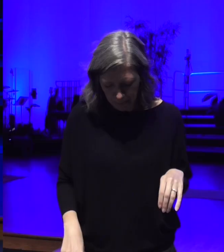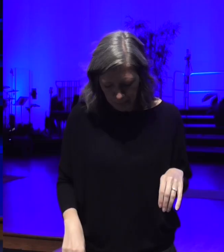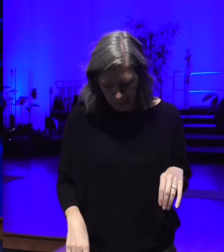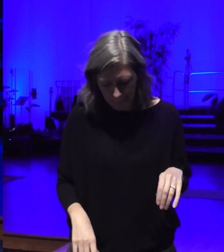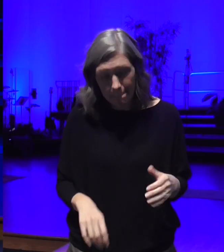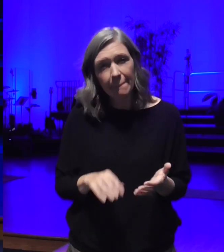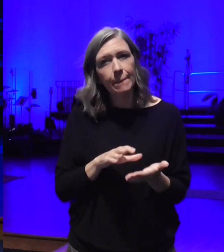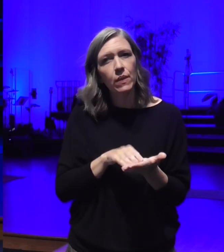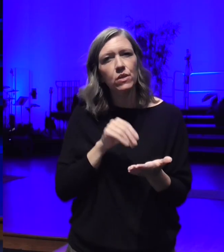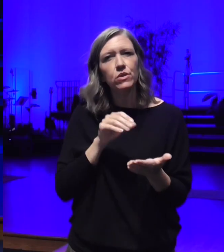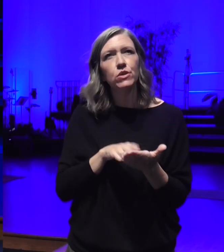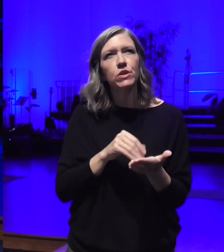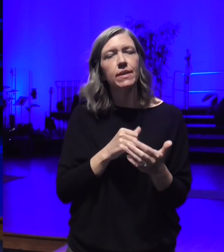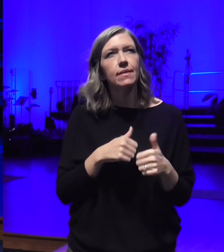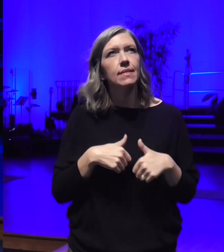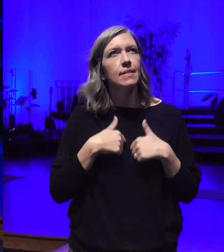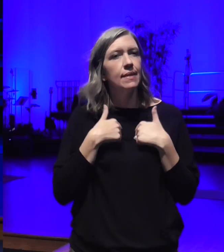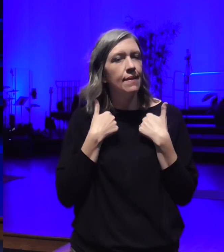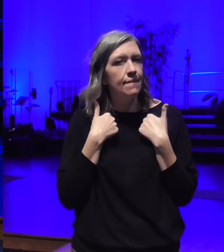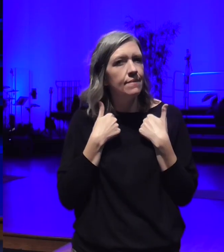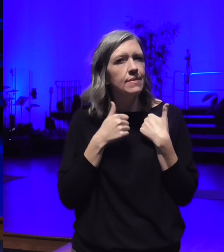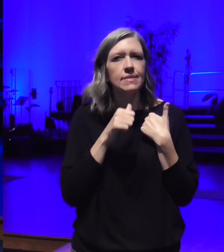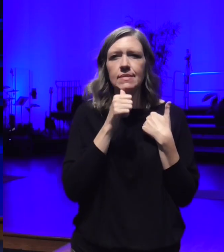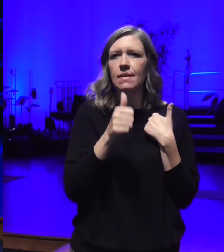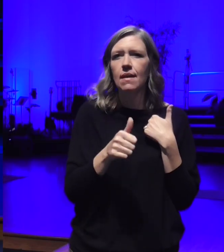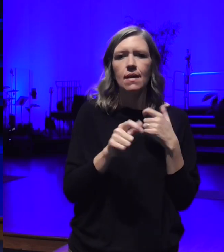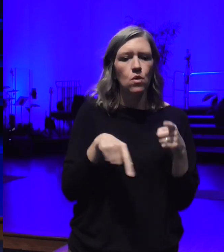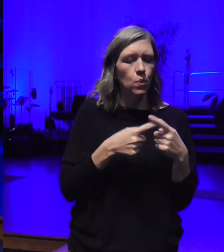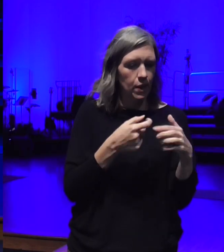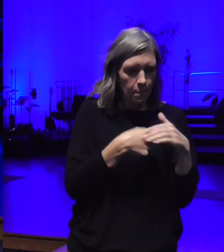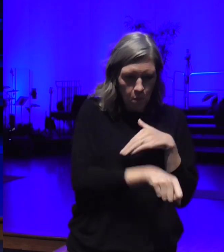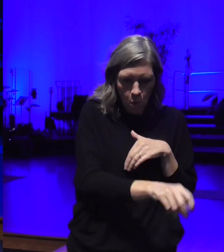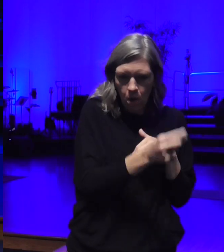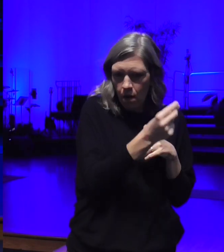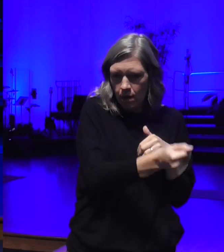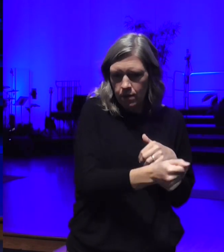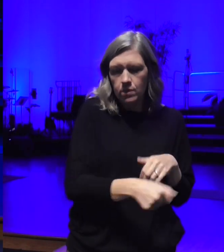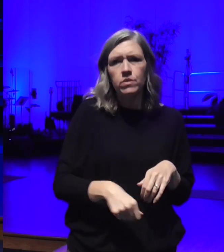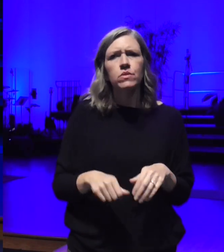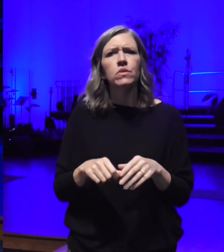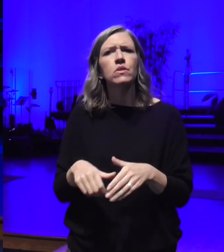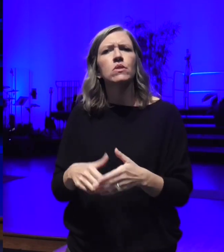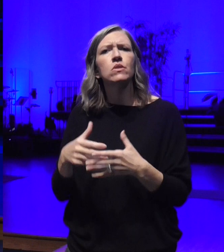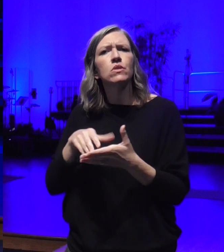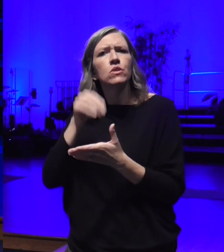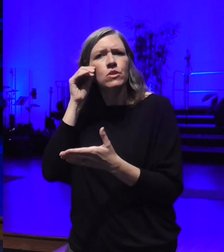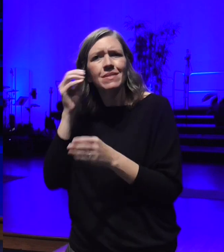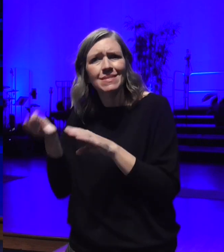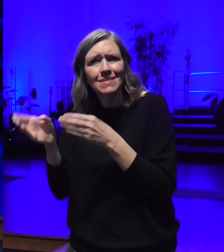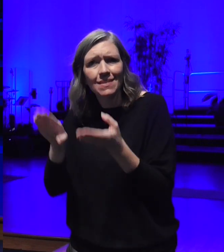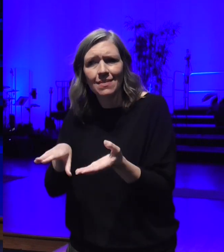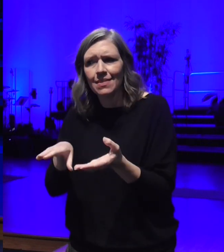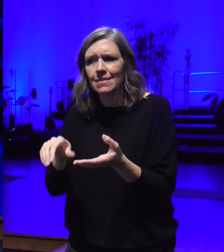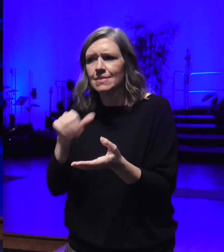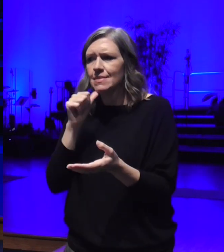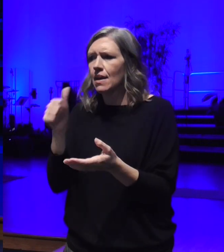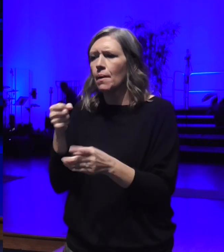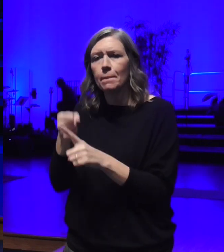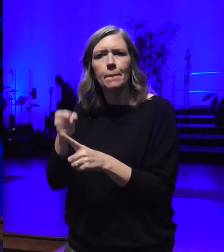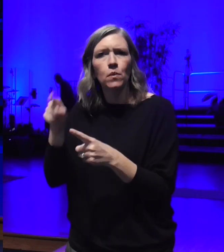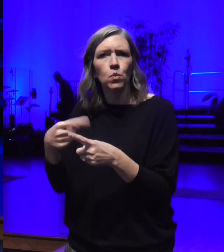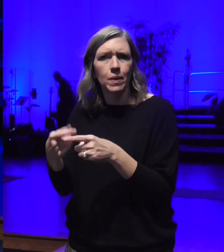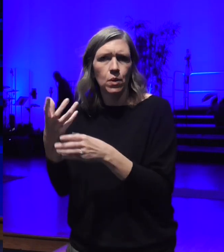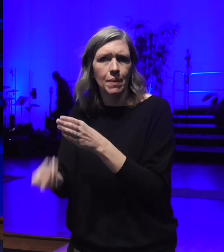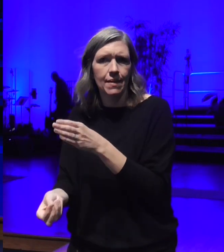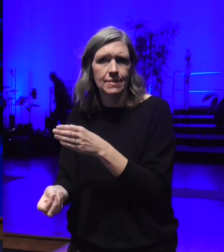Learning to live is not something that happens when we're born, and learning to die isn't something that happens when we pass away. It is a